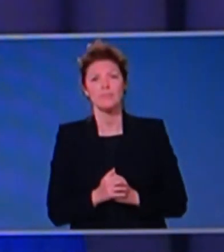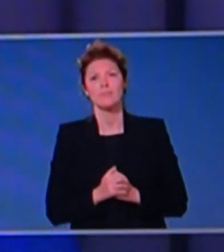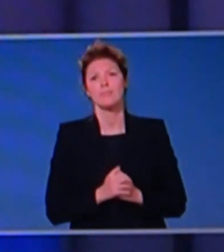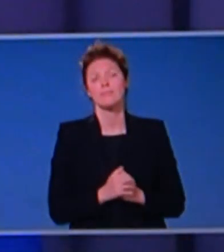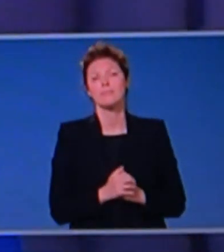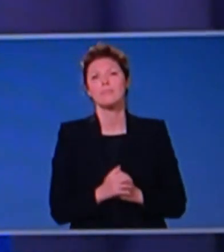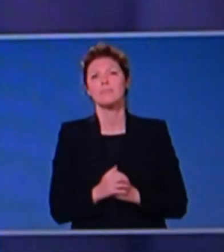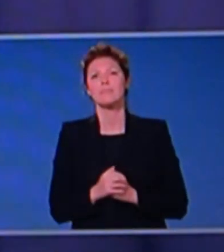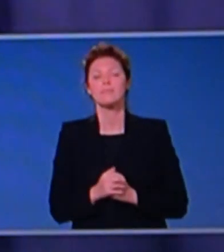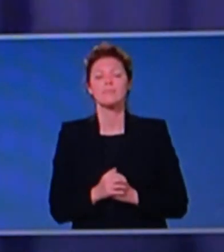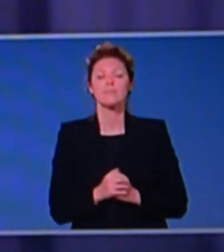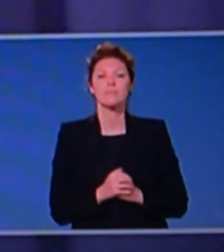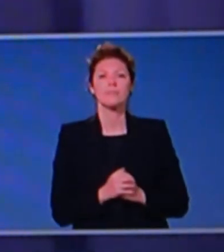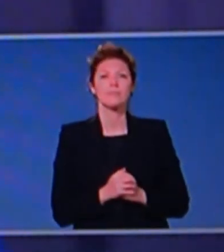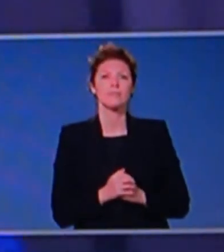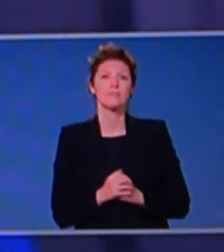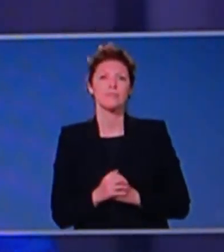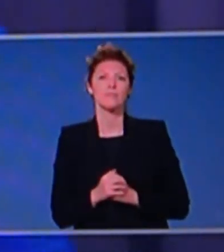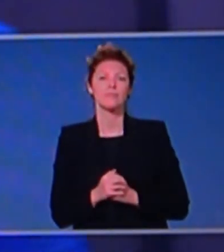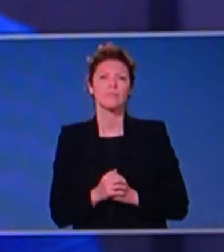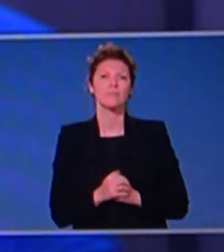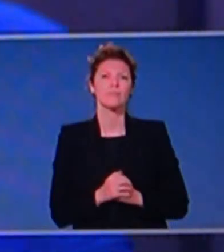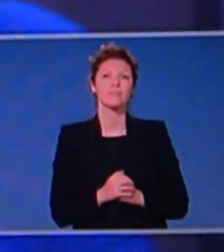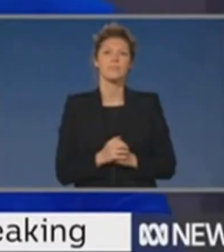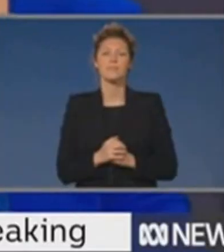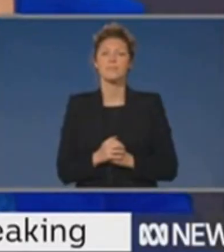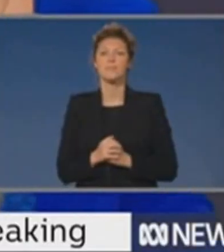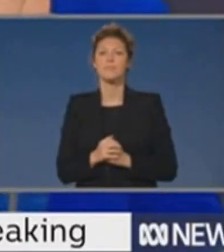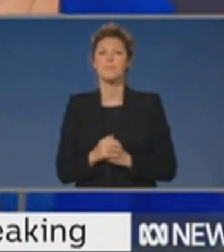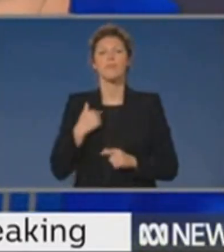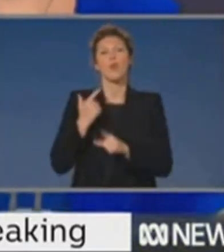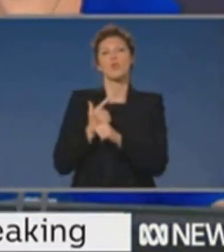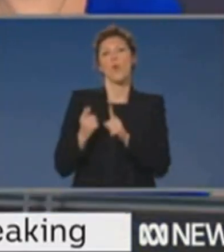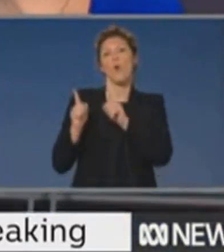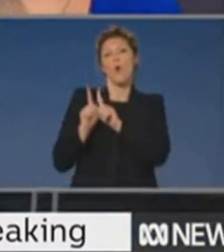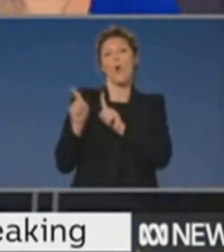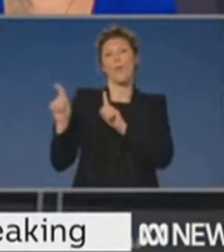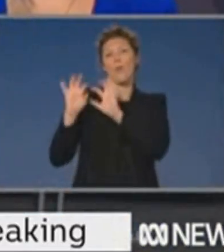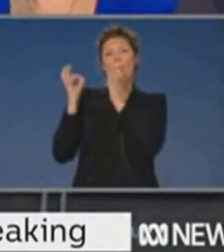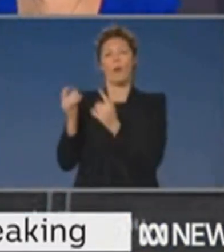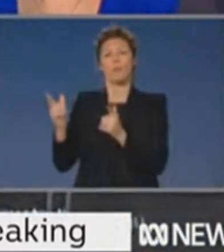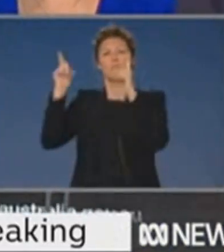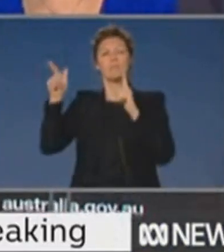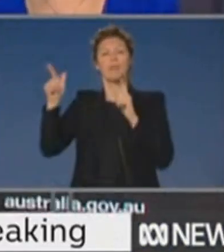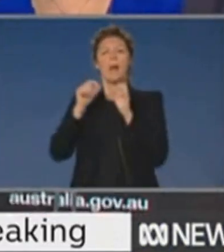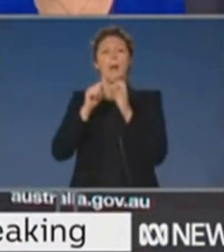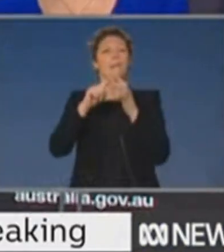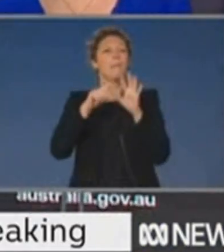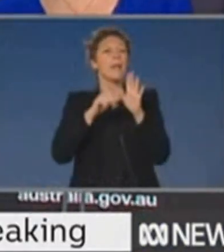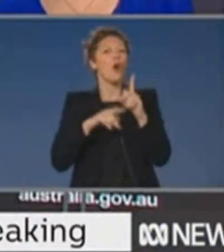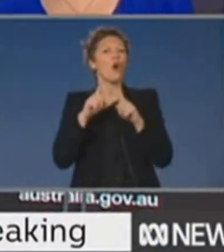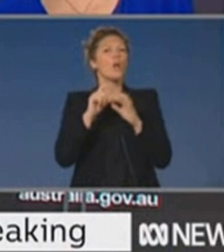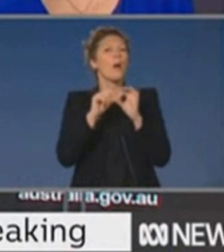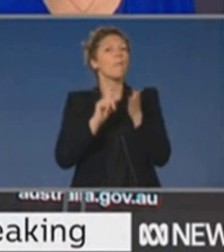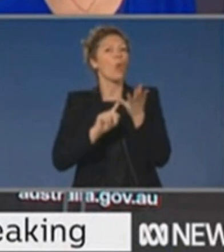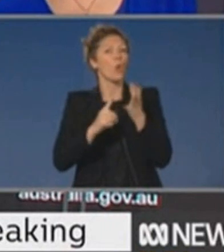you. I mentioned that in particular in talking to my colleague Georgie Harman at Beyond Blue, that they are hearing